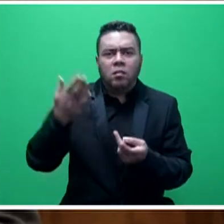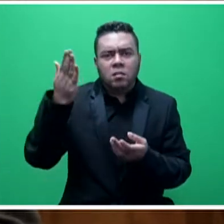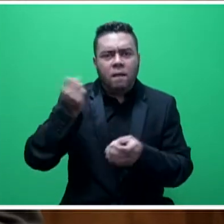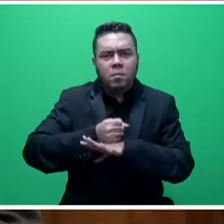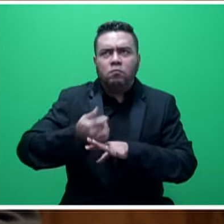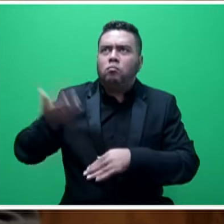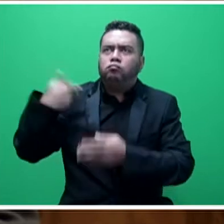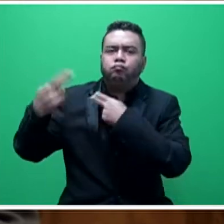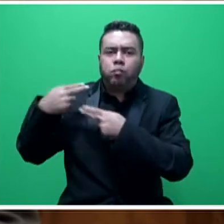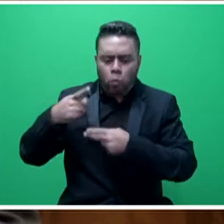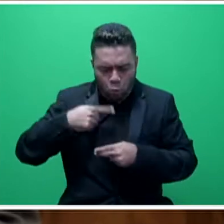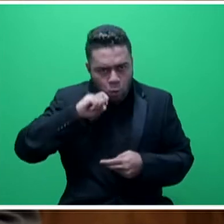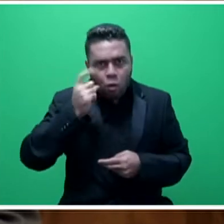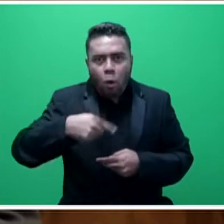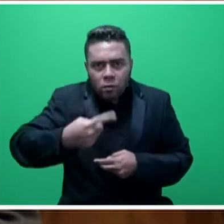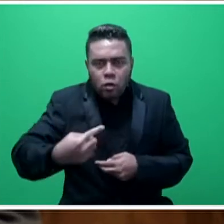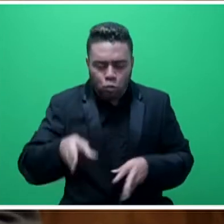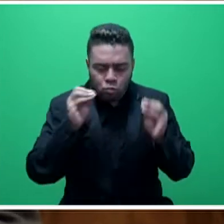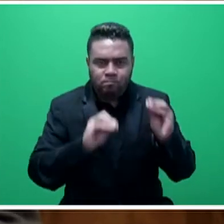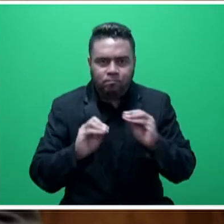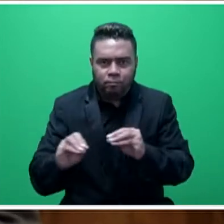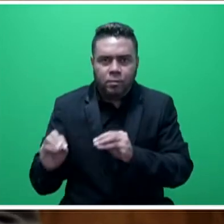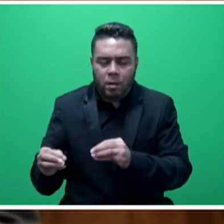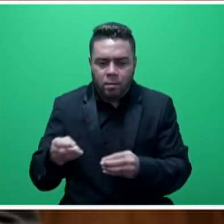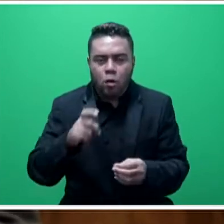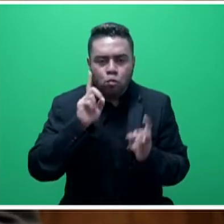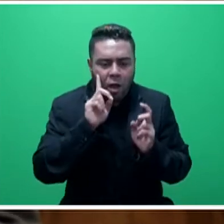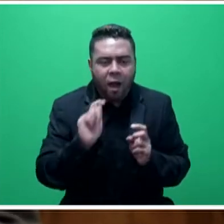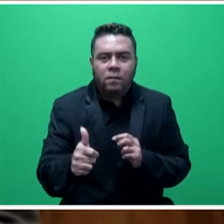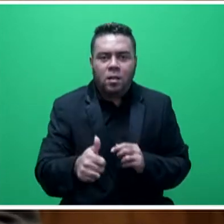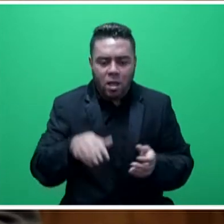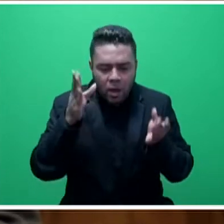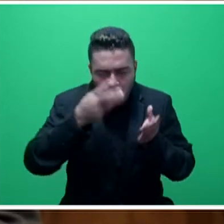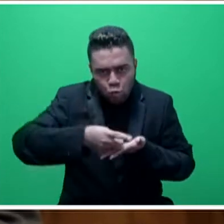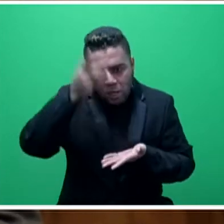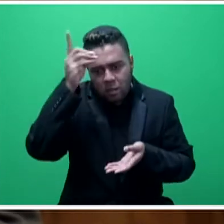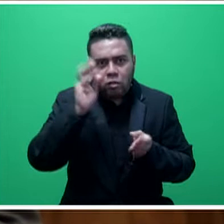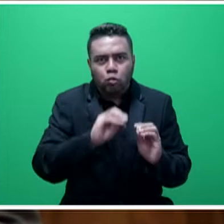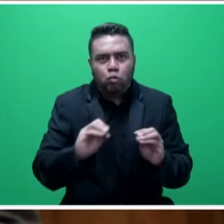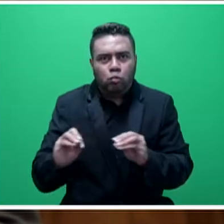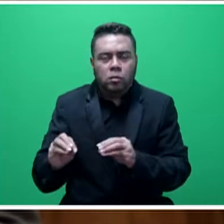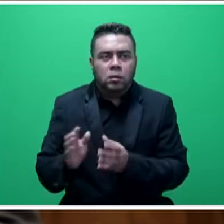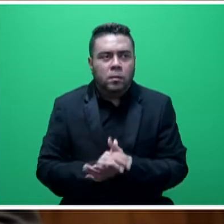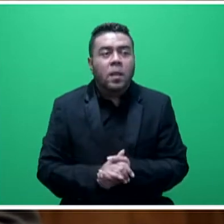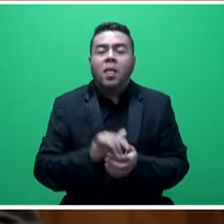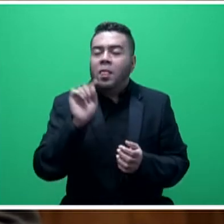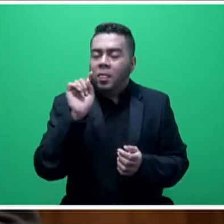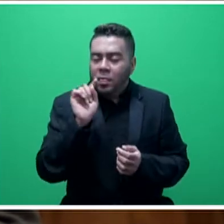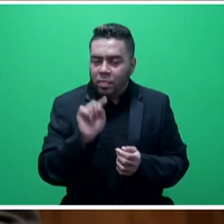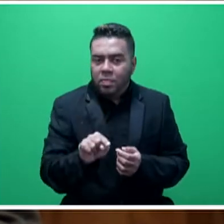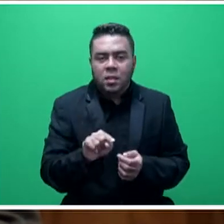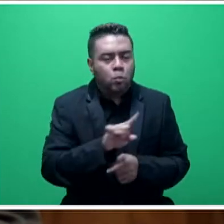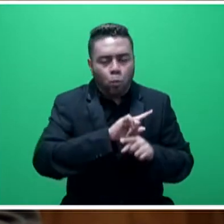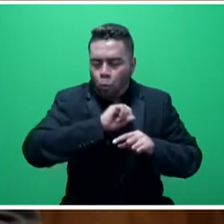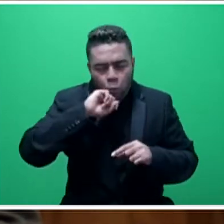continue to put in place policies that we will continue these incentives to our children. This has not changed and will